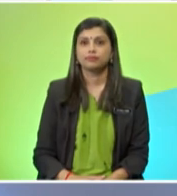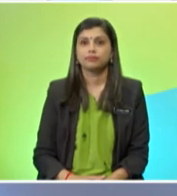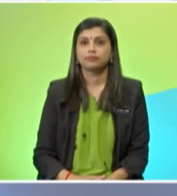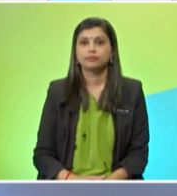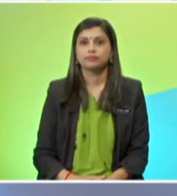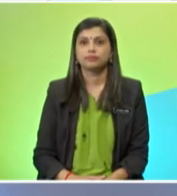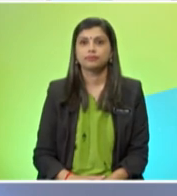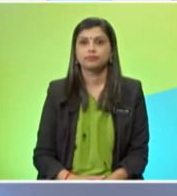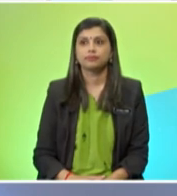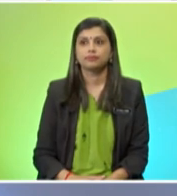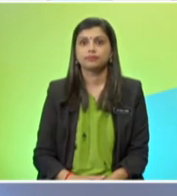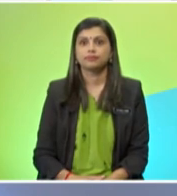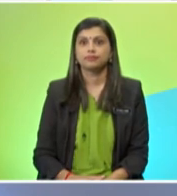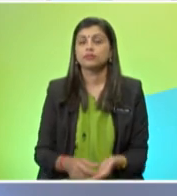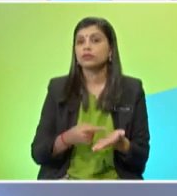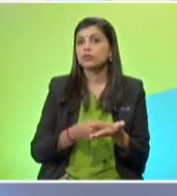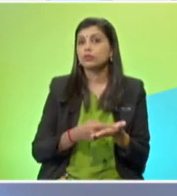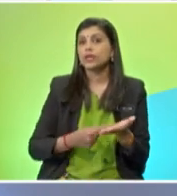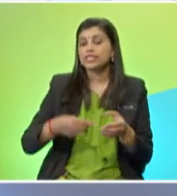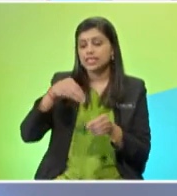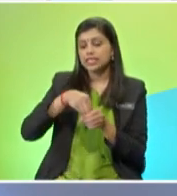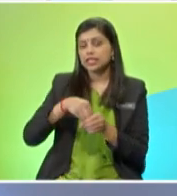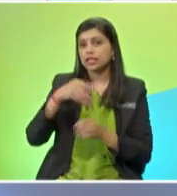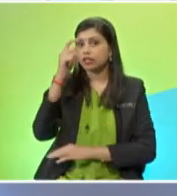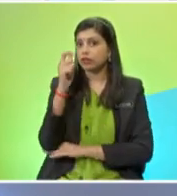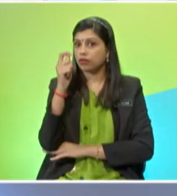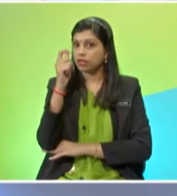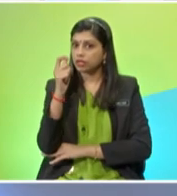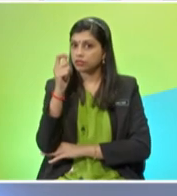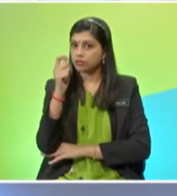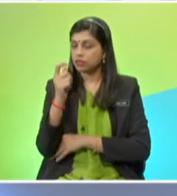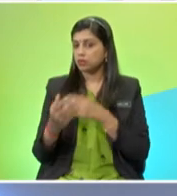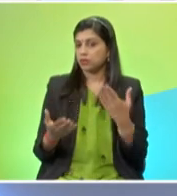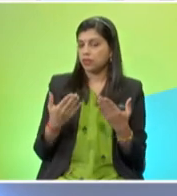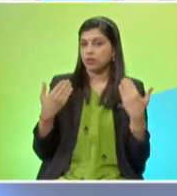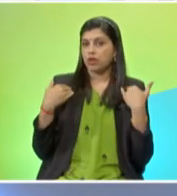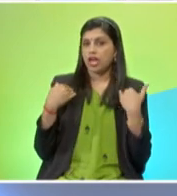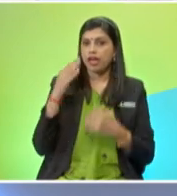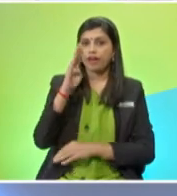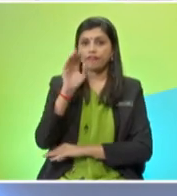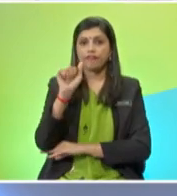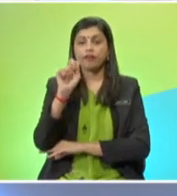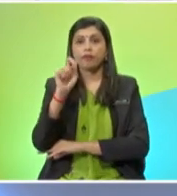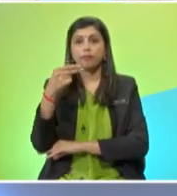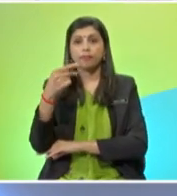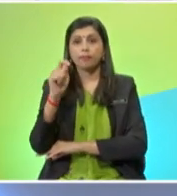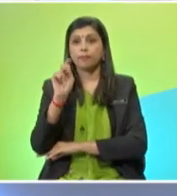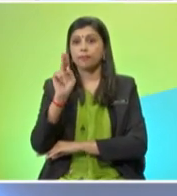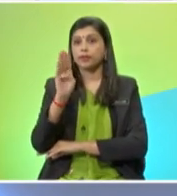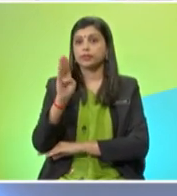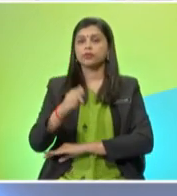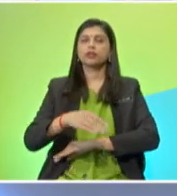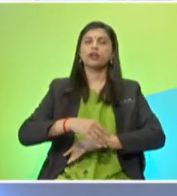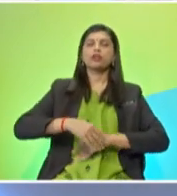okay, and in the bathroom also, some houses have bathtubs. But some house doesn't have bathtub,